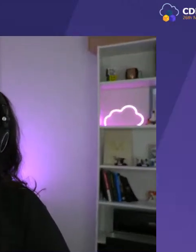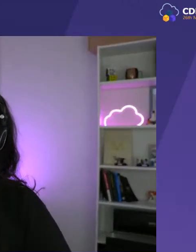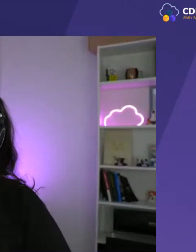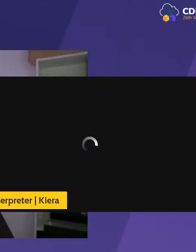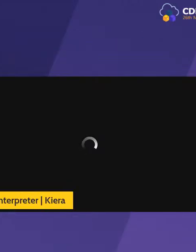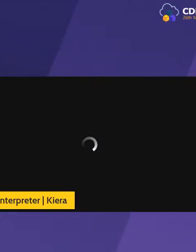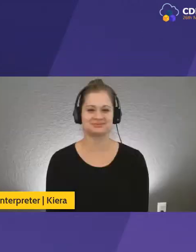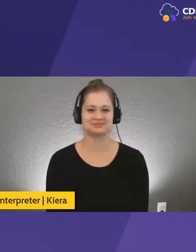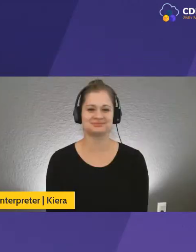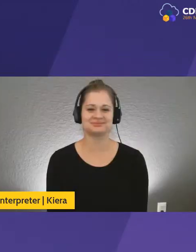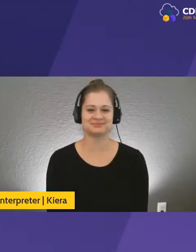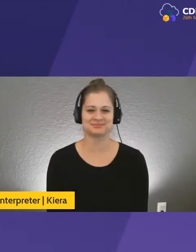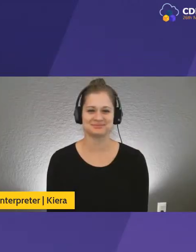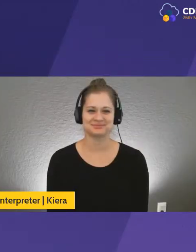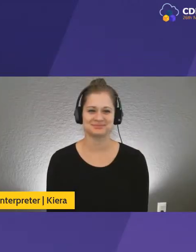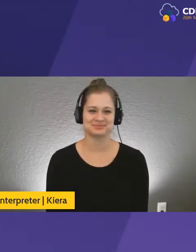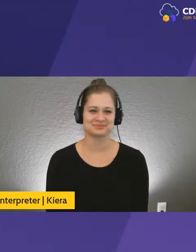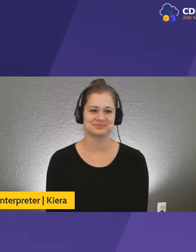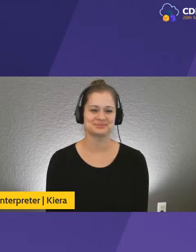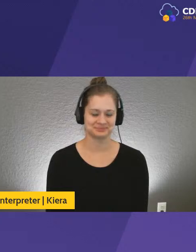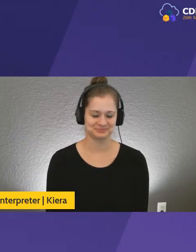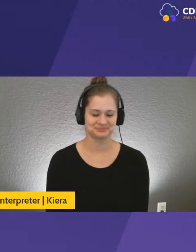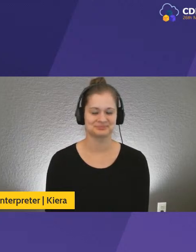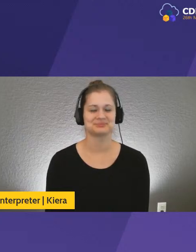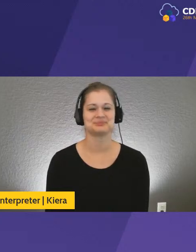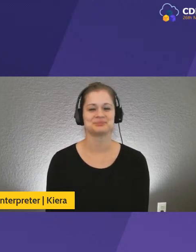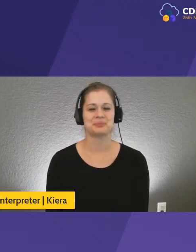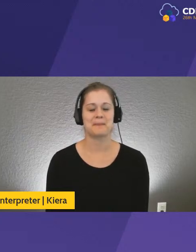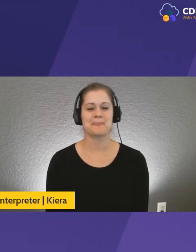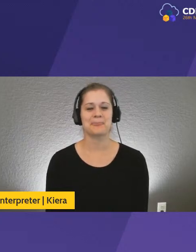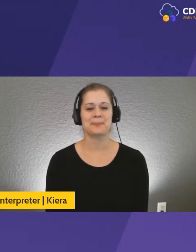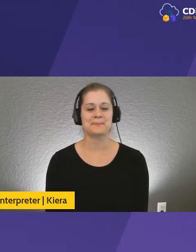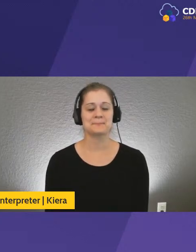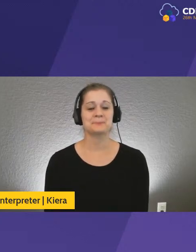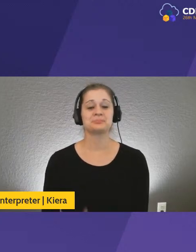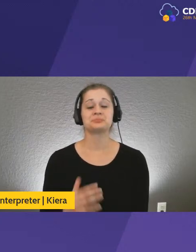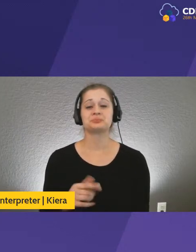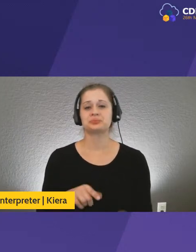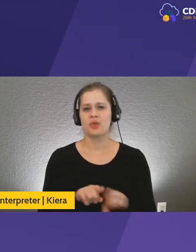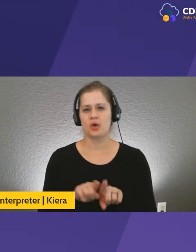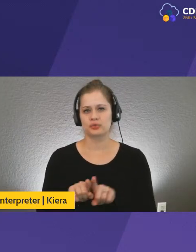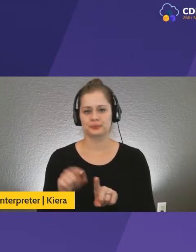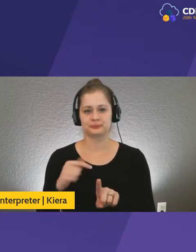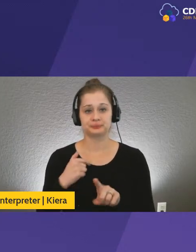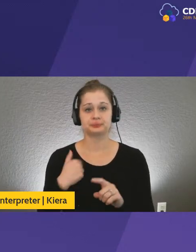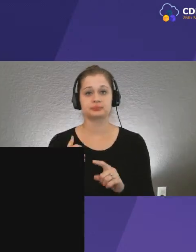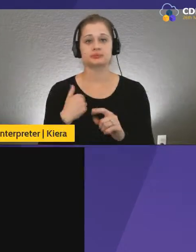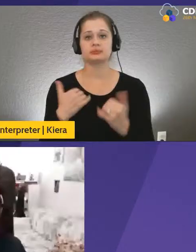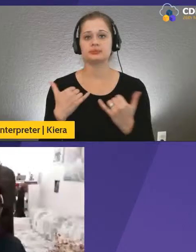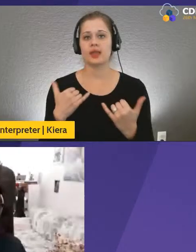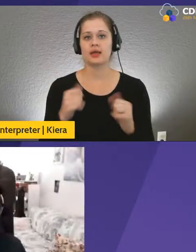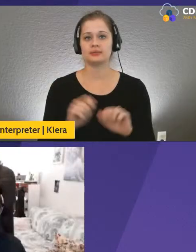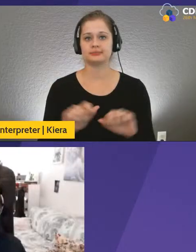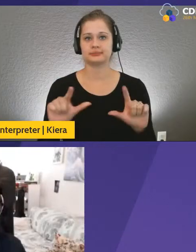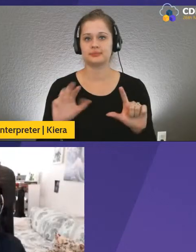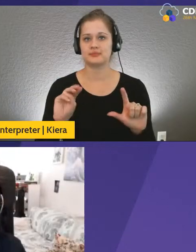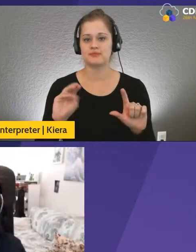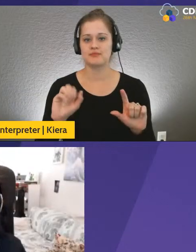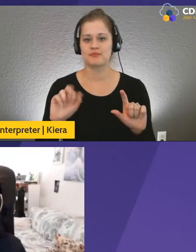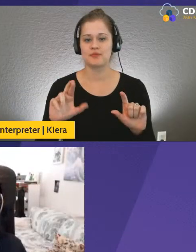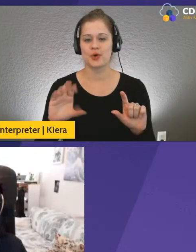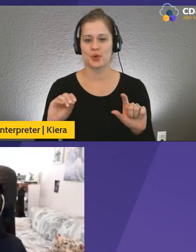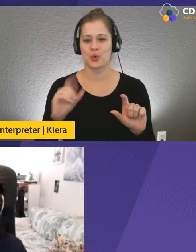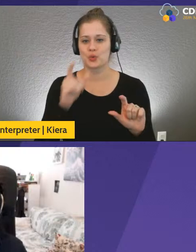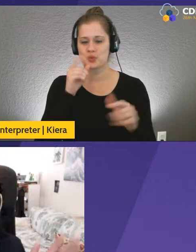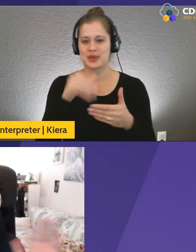now. And let's bring Kiera. So, and also I will bring Marco, that is our next presenter